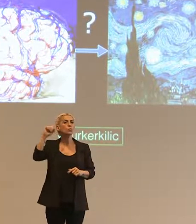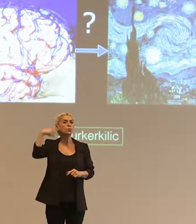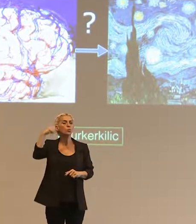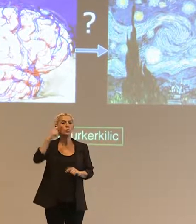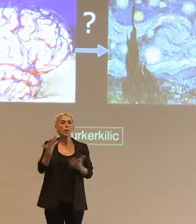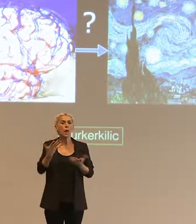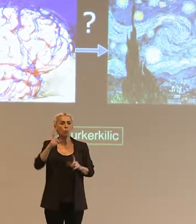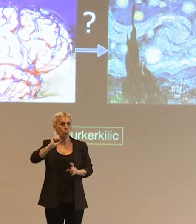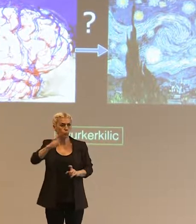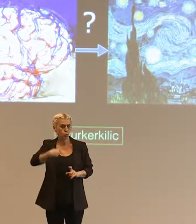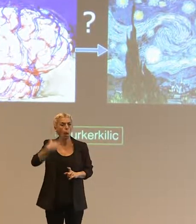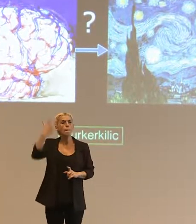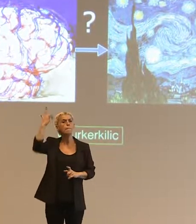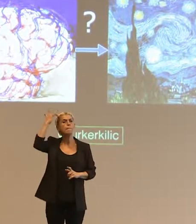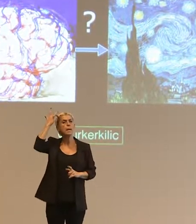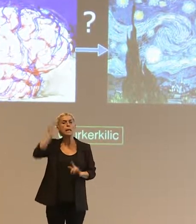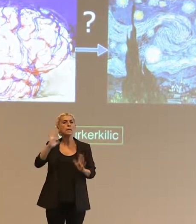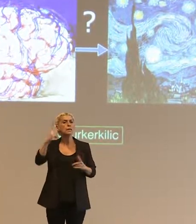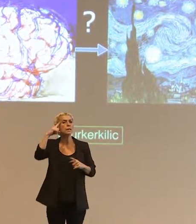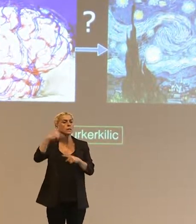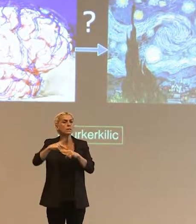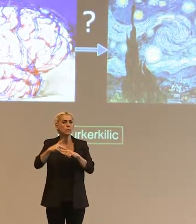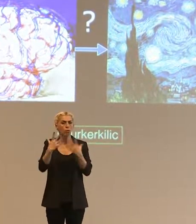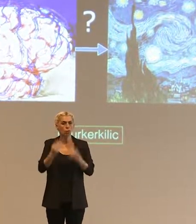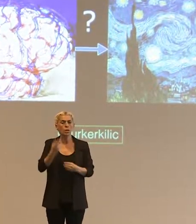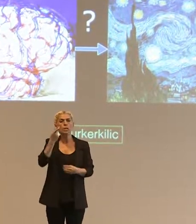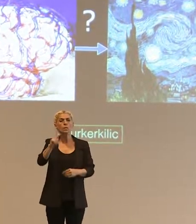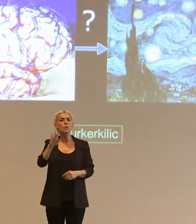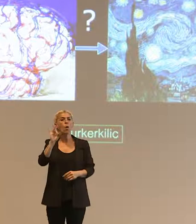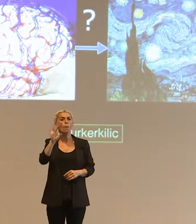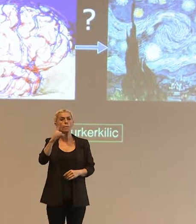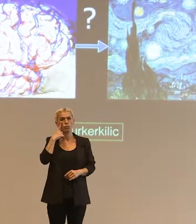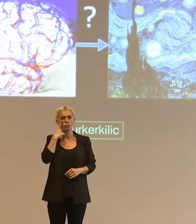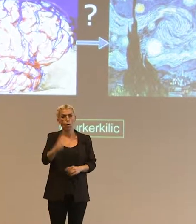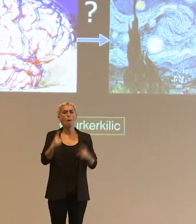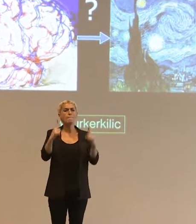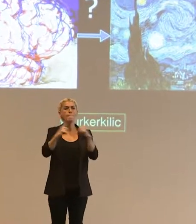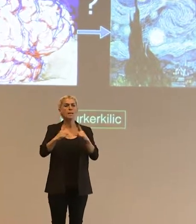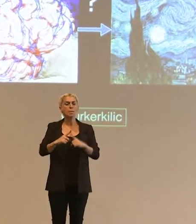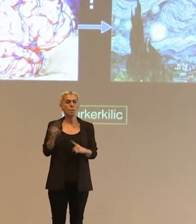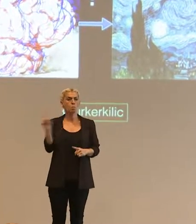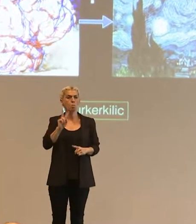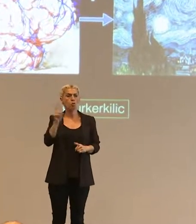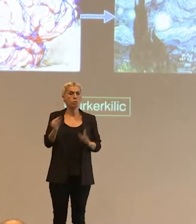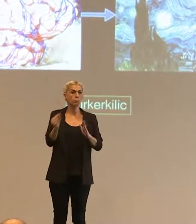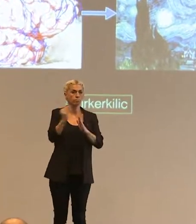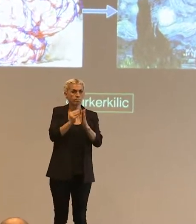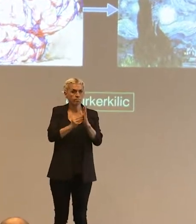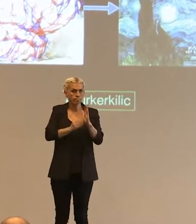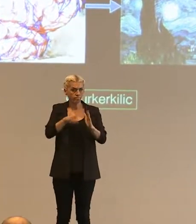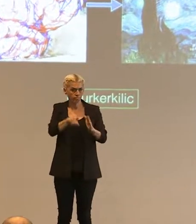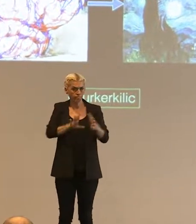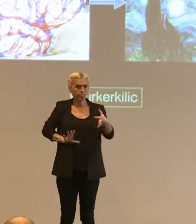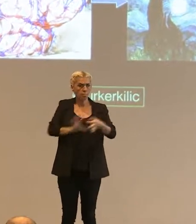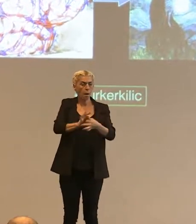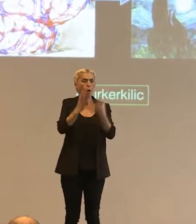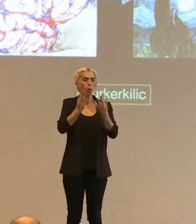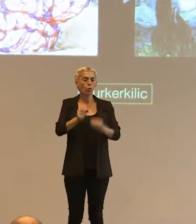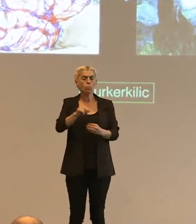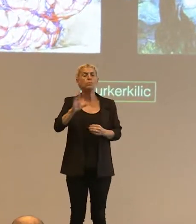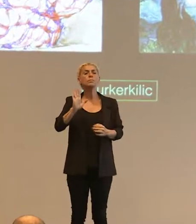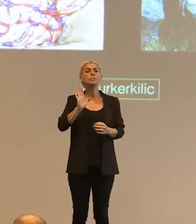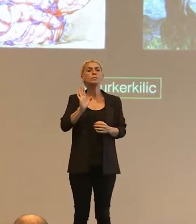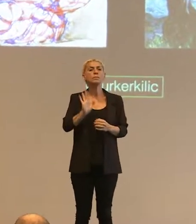so how does the brain produce uh information or